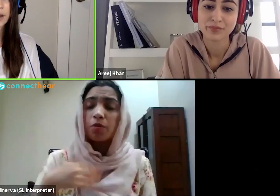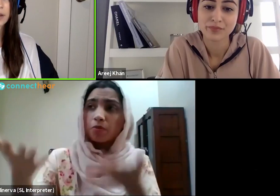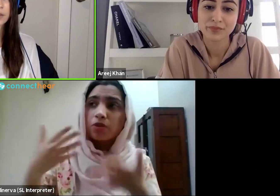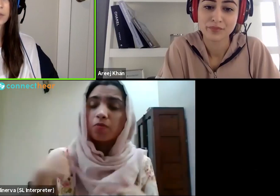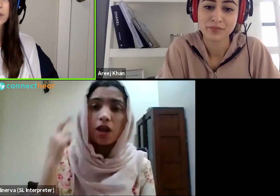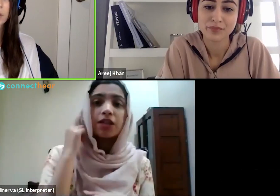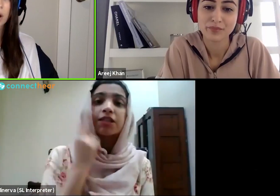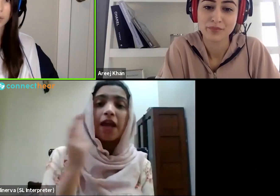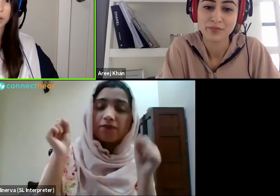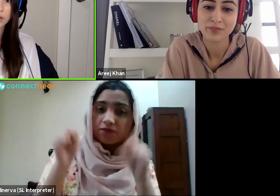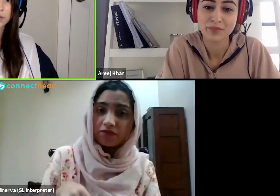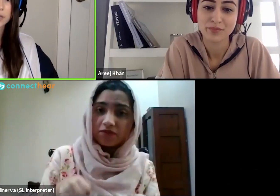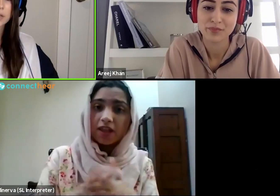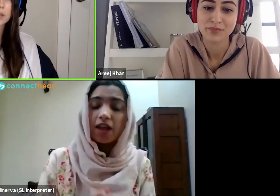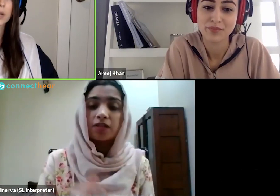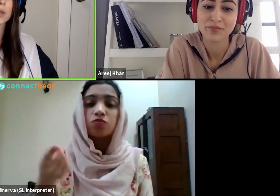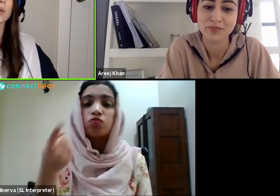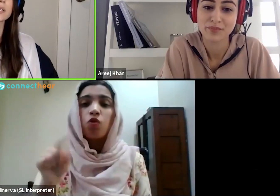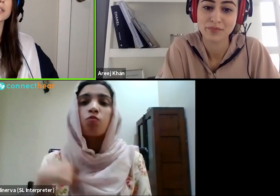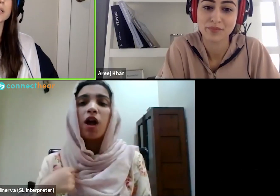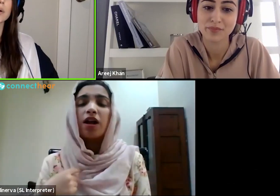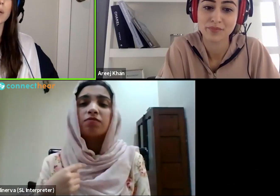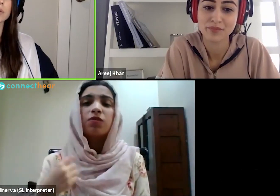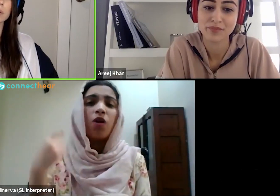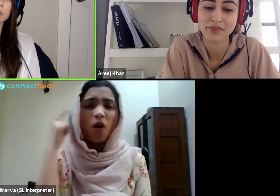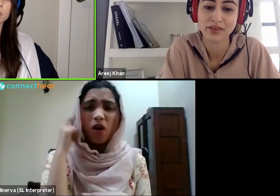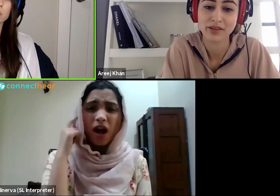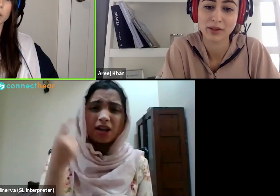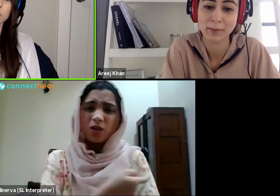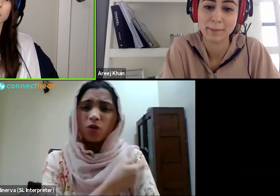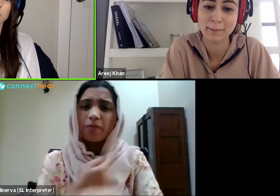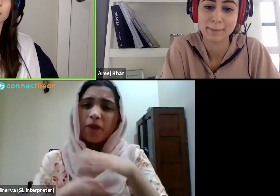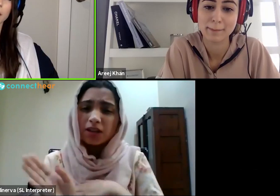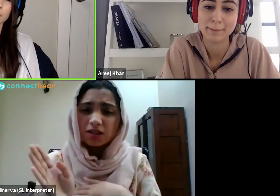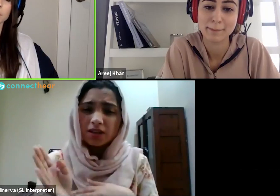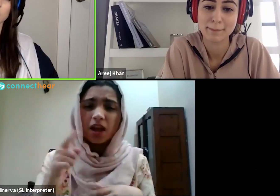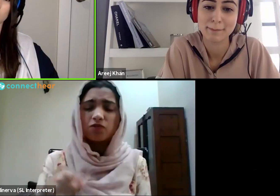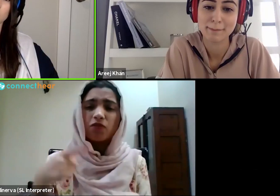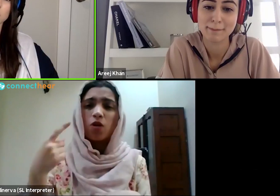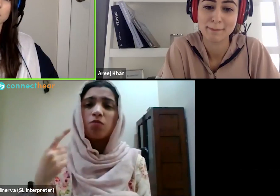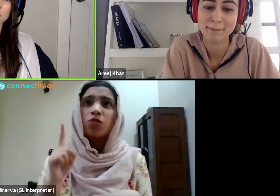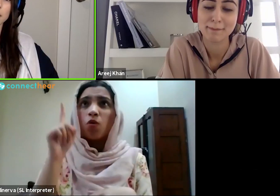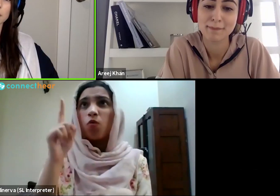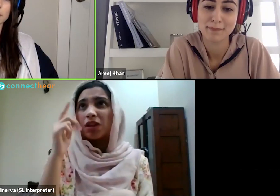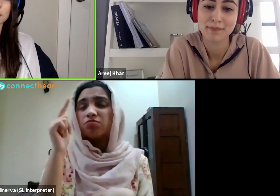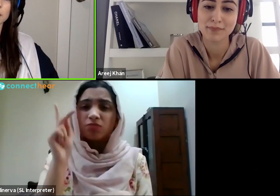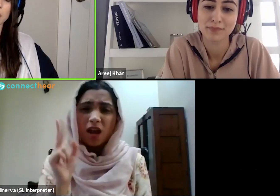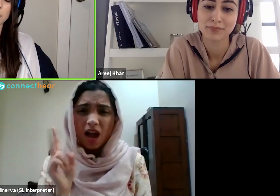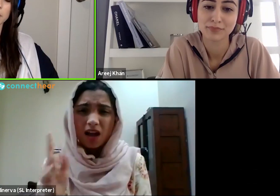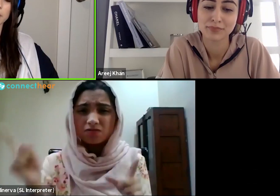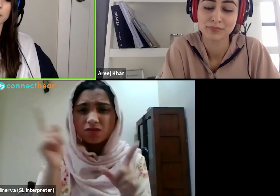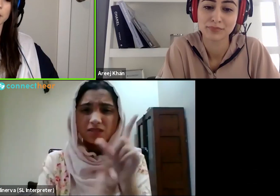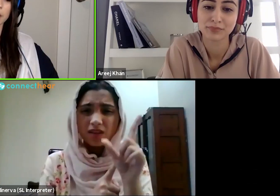actually diagnosed with an adult audiologist. So it wasn't till I was close to 1.5 years old that